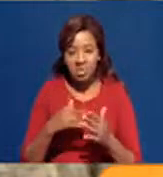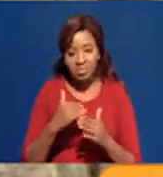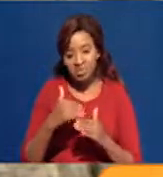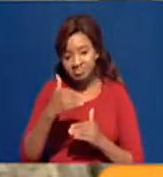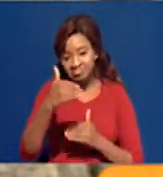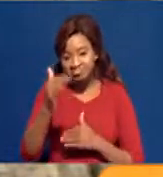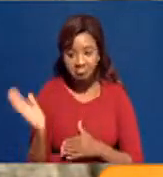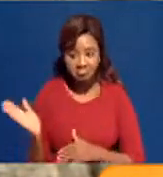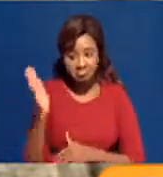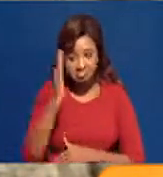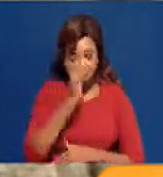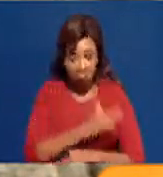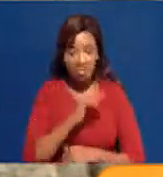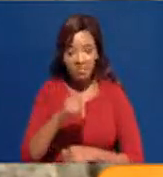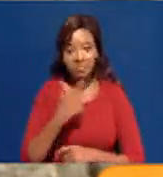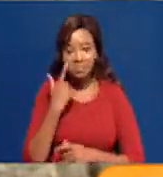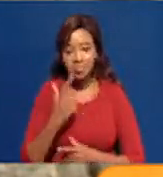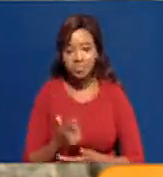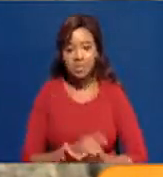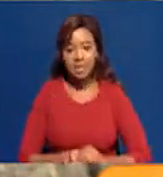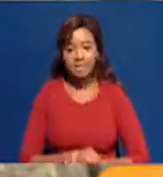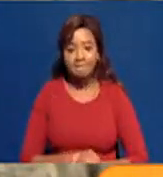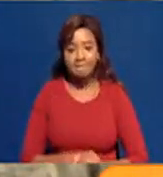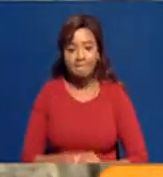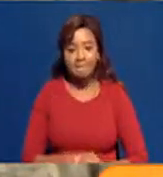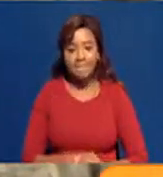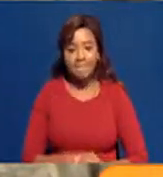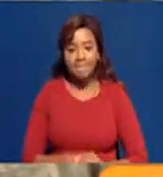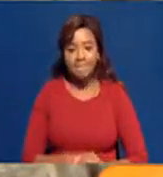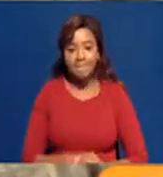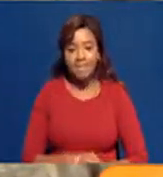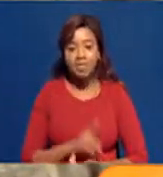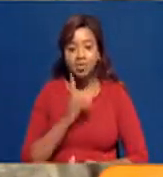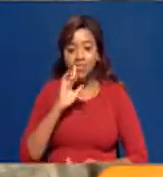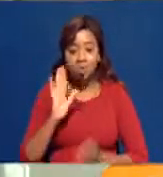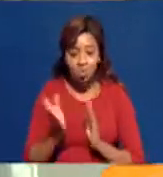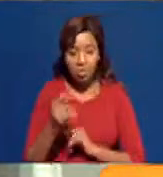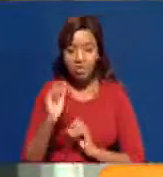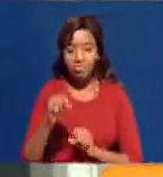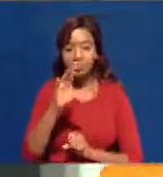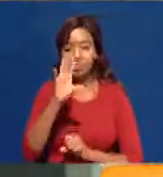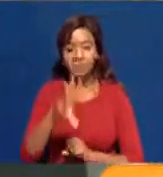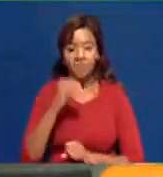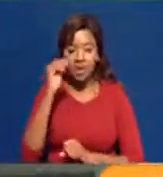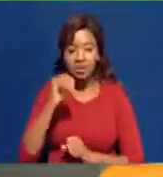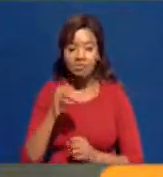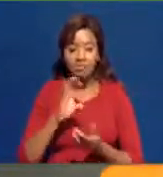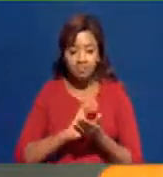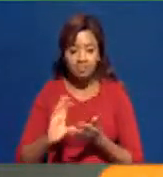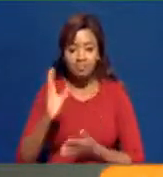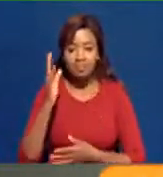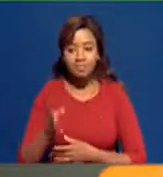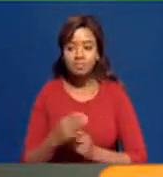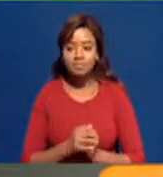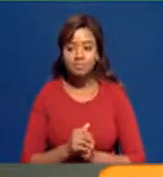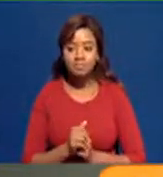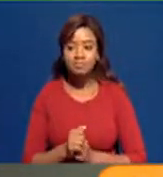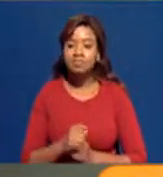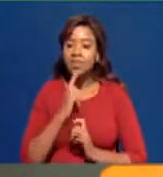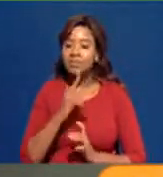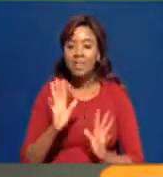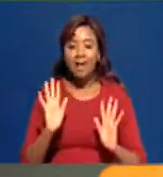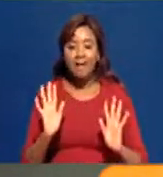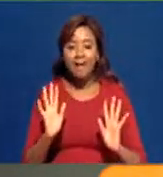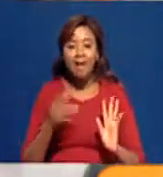if it is a banker's check, it must have cleared. So in the morning, if it is a banker's, you'll find your cash. So assured that her account was